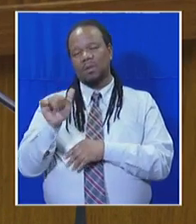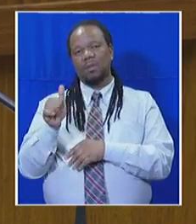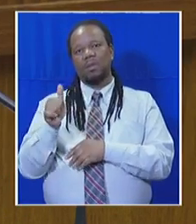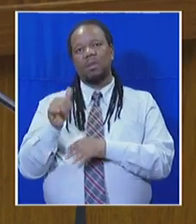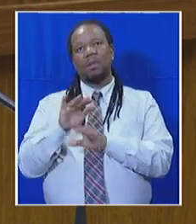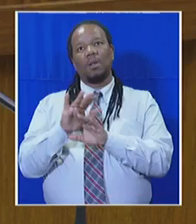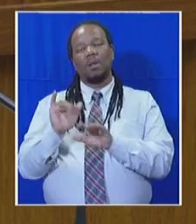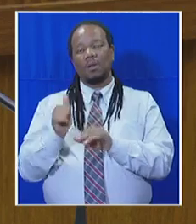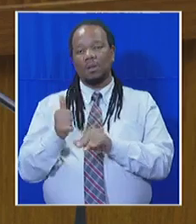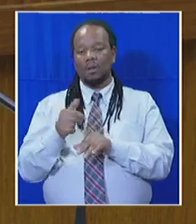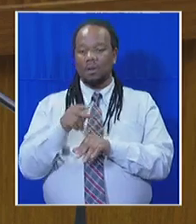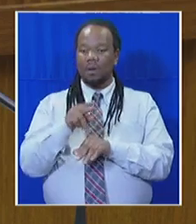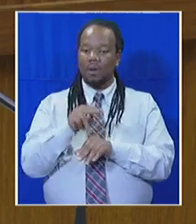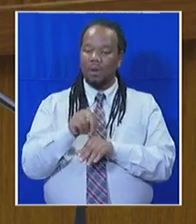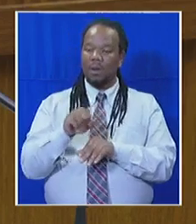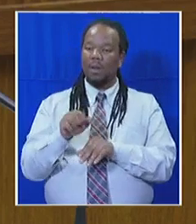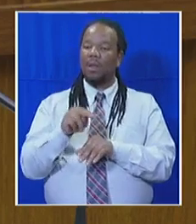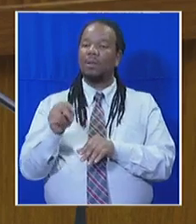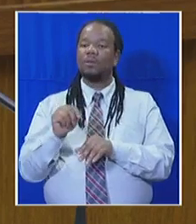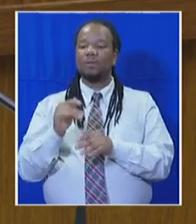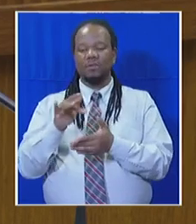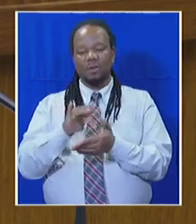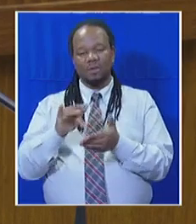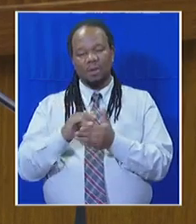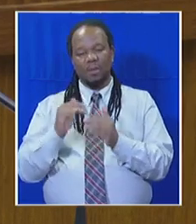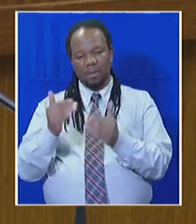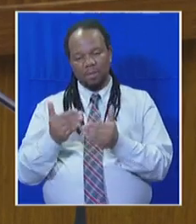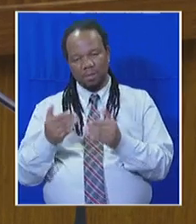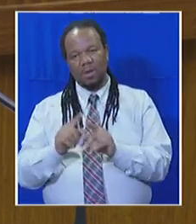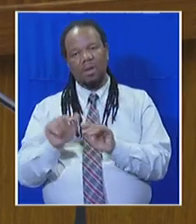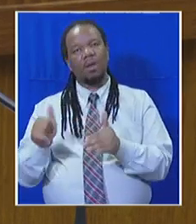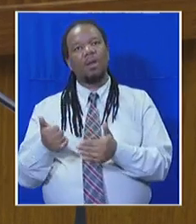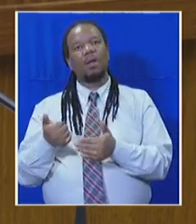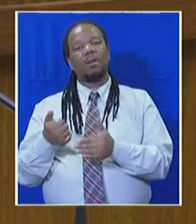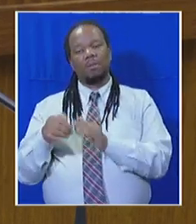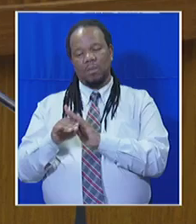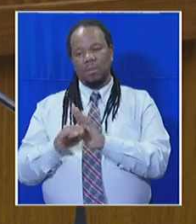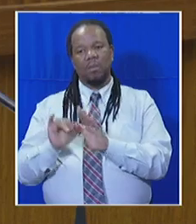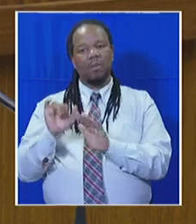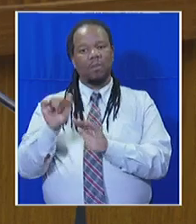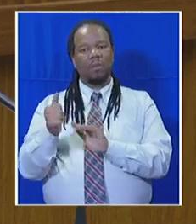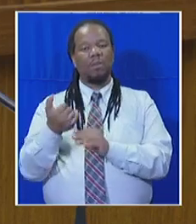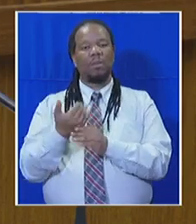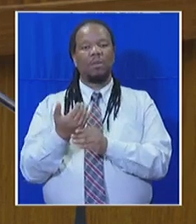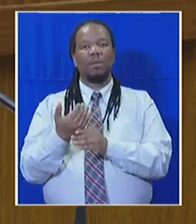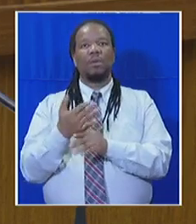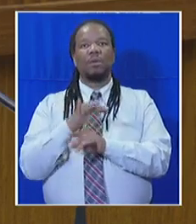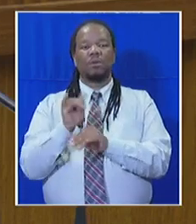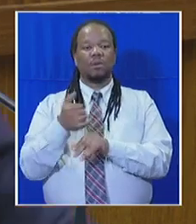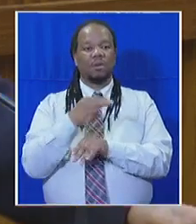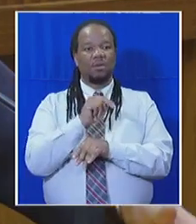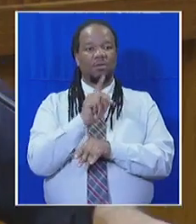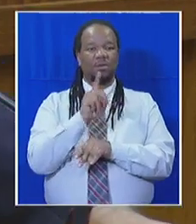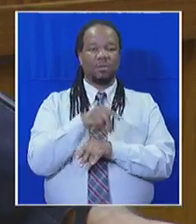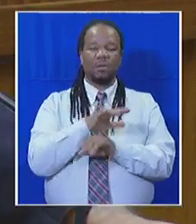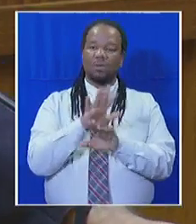non-center-based care and home-based programs to provide the foundations for equality. They were concerned that the MTBPS is too limited in its focus